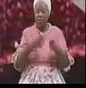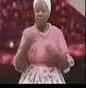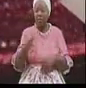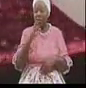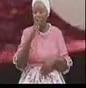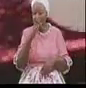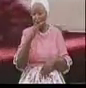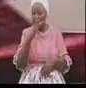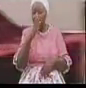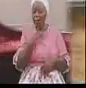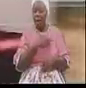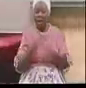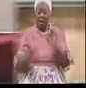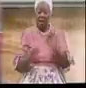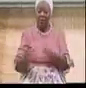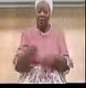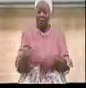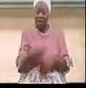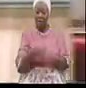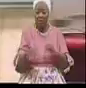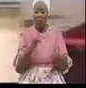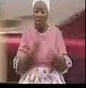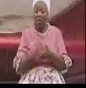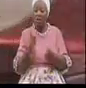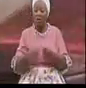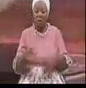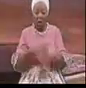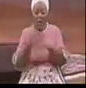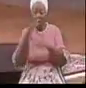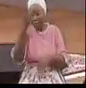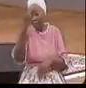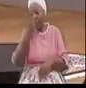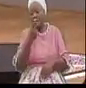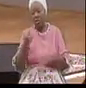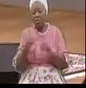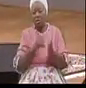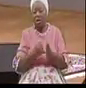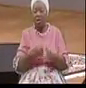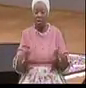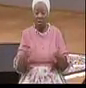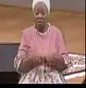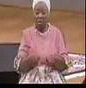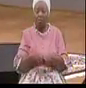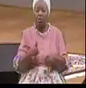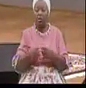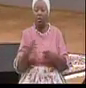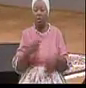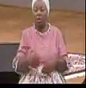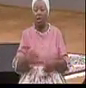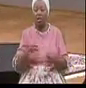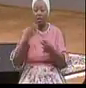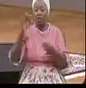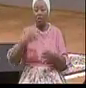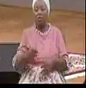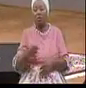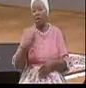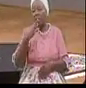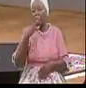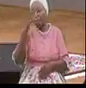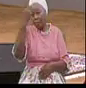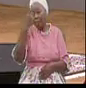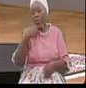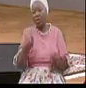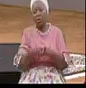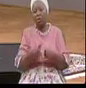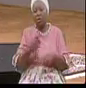earthly parents, they do that to their spiritual parents too. Their fathers and their mothers in the